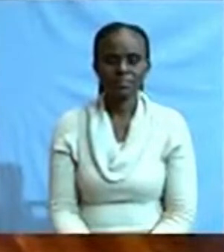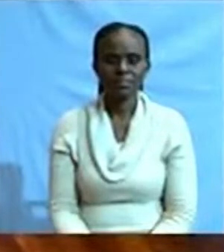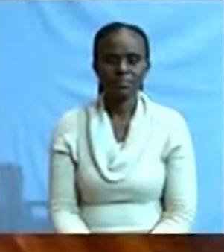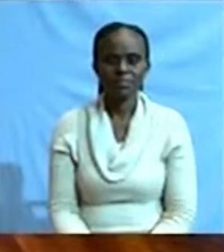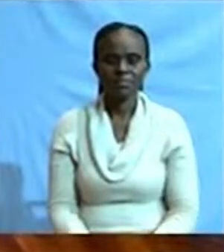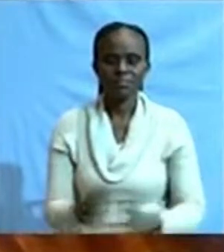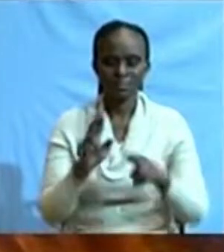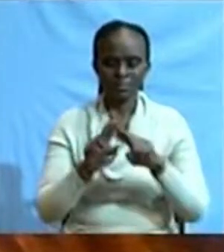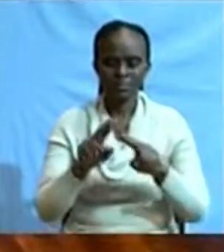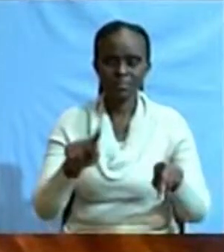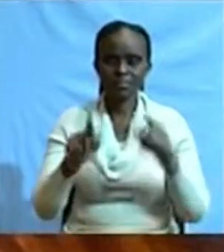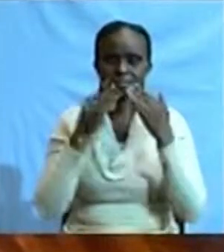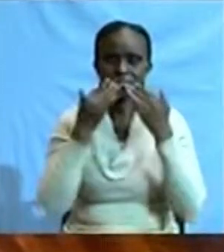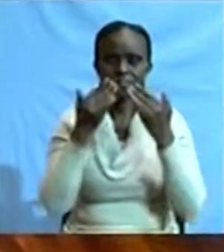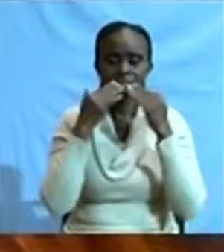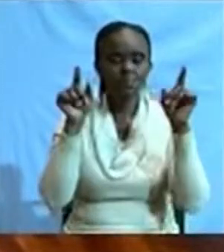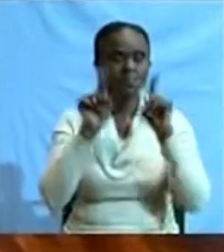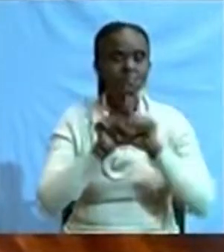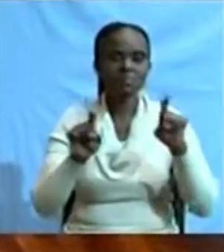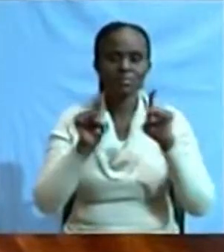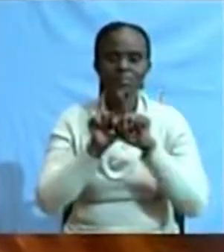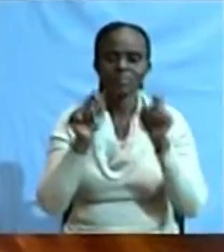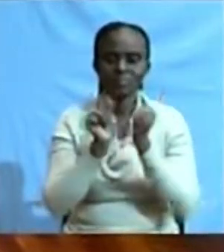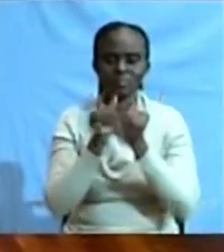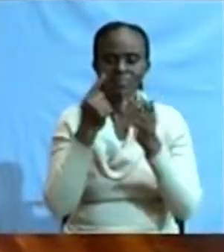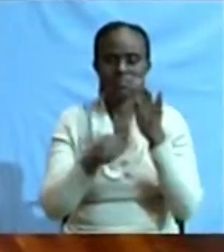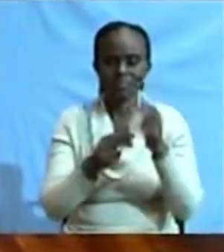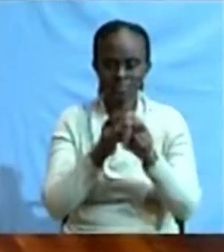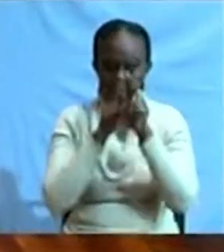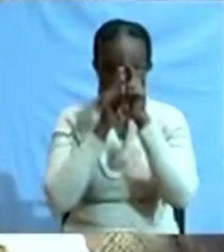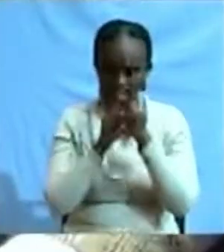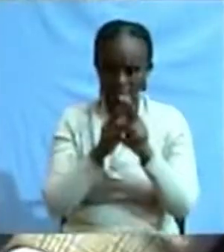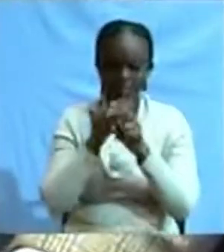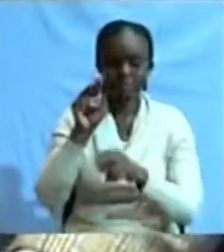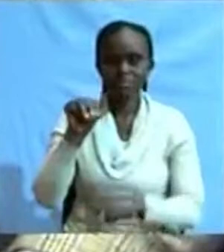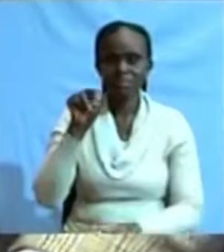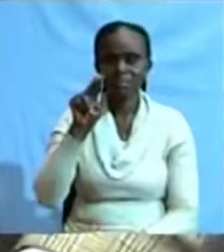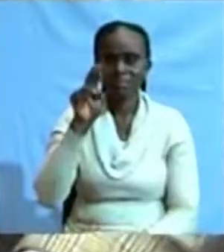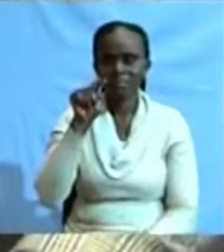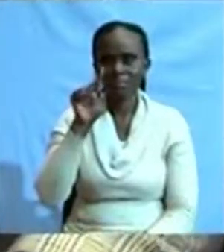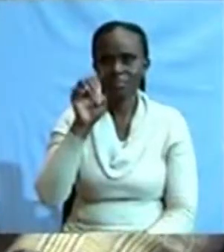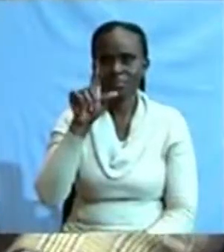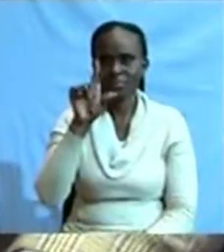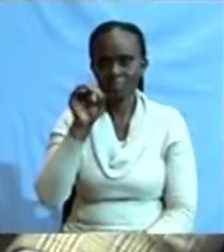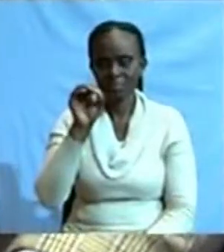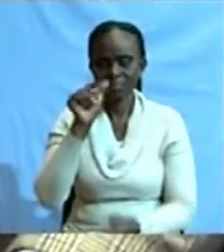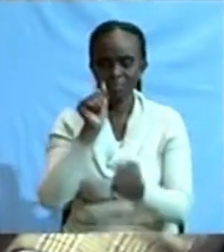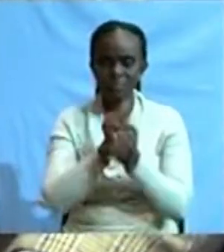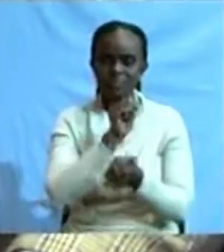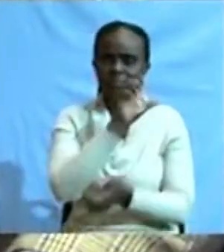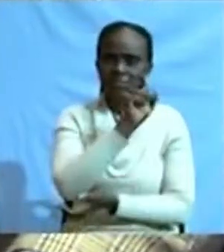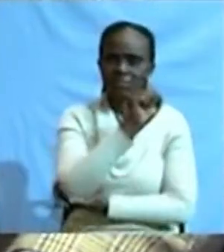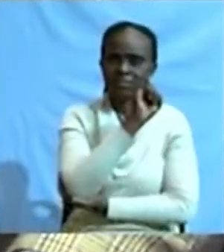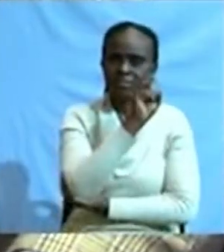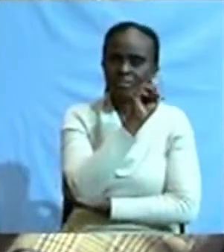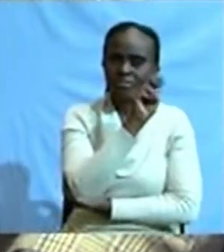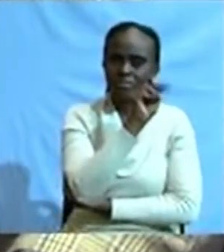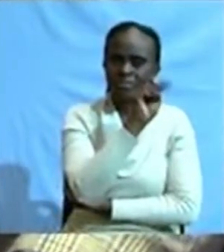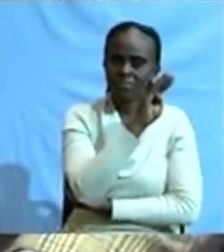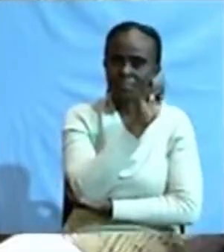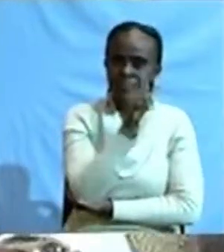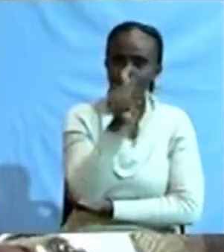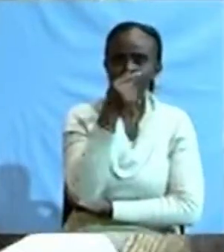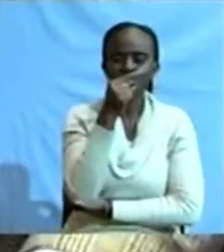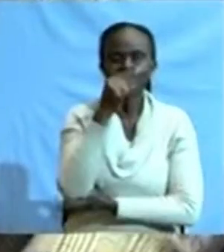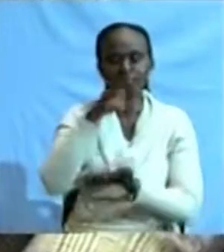Thank you, Chair. This is similarly to what Honorable Mtelo and Simumba indicated. You have said that I've